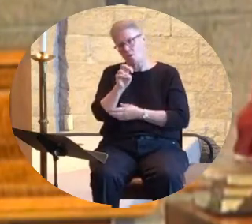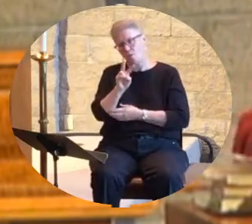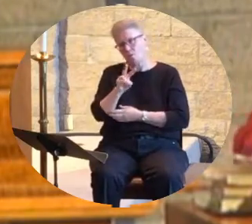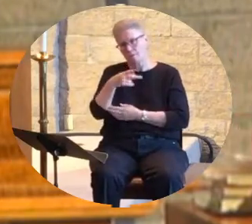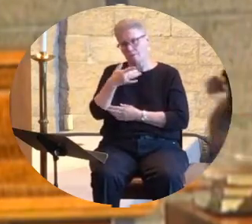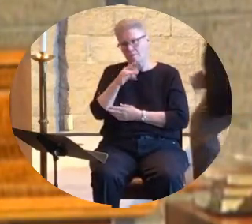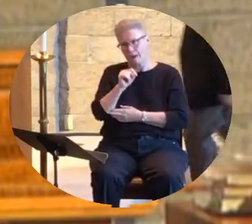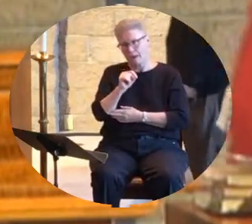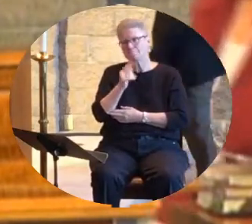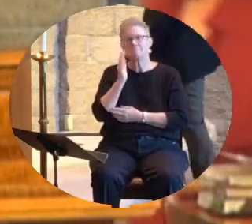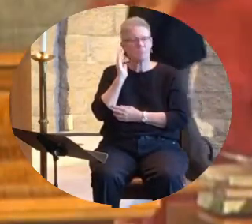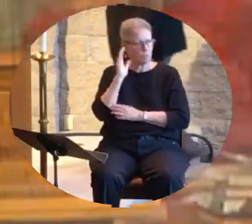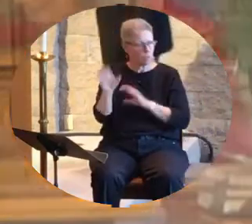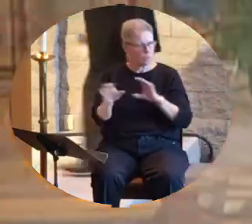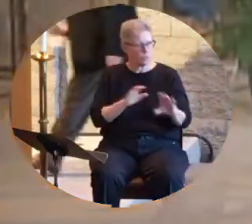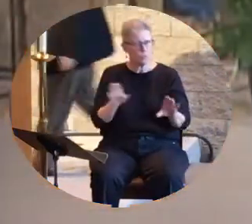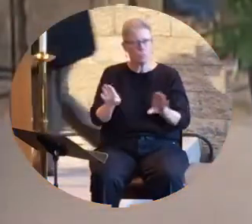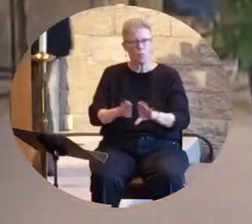prayer.